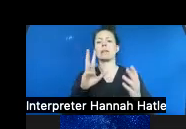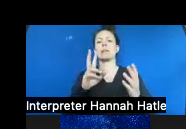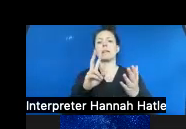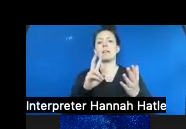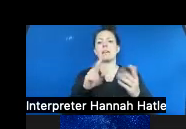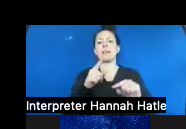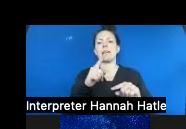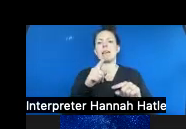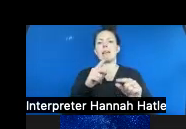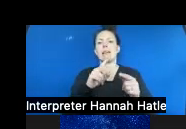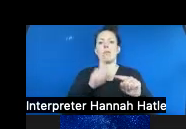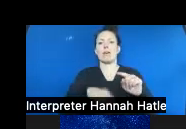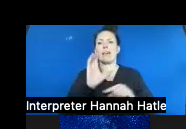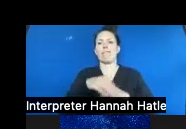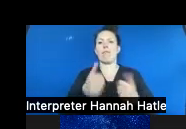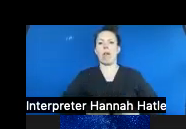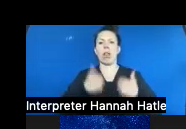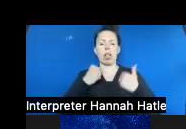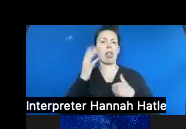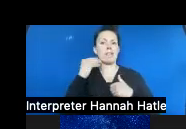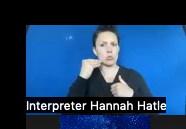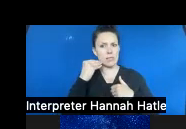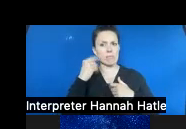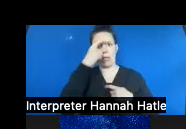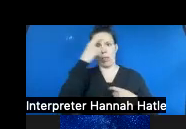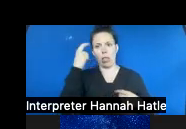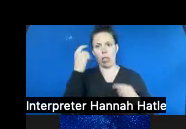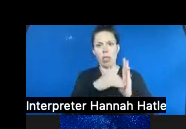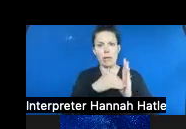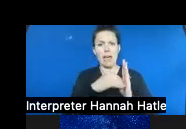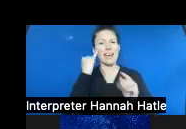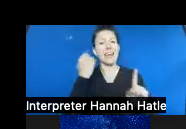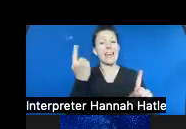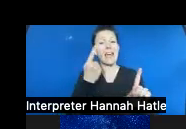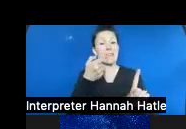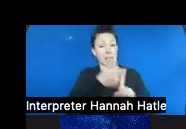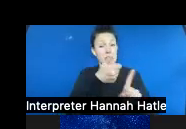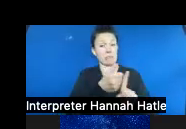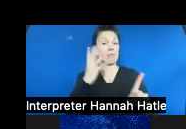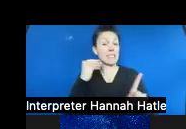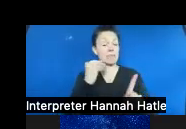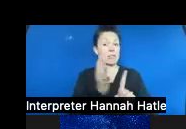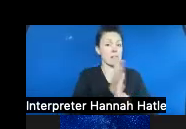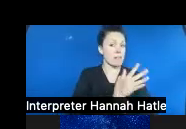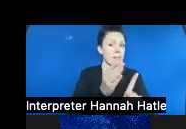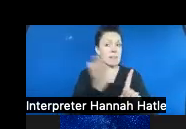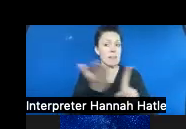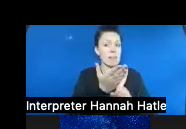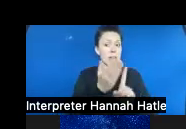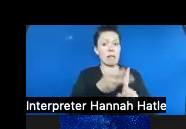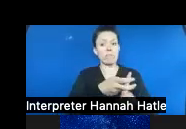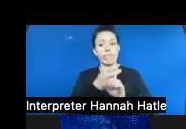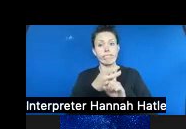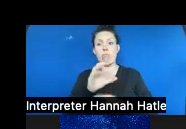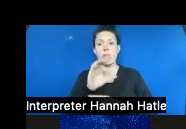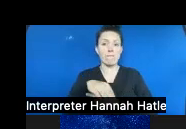re-victimizing survivors and victims if they have been coerced and groomed and taken against their will and having to do